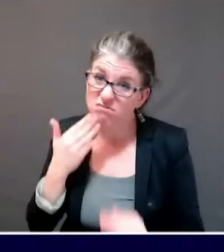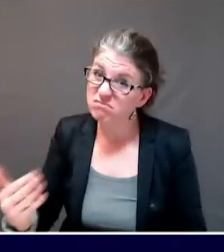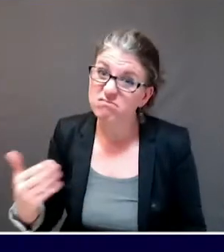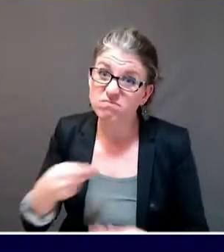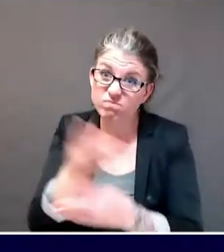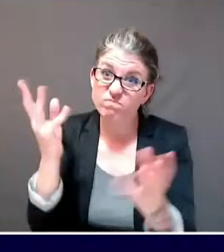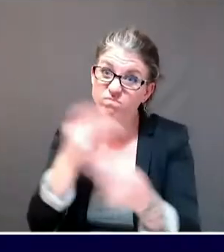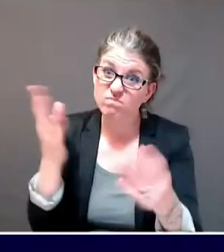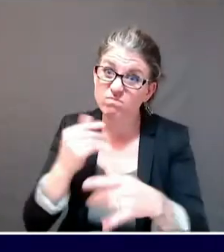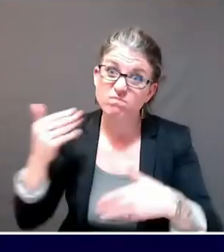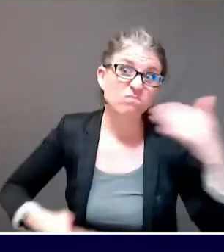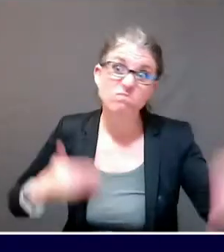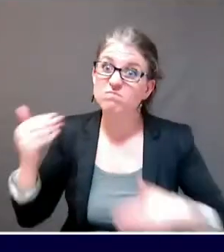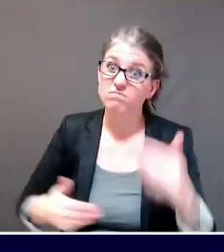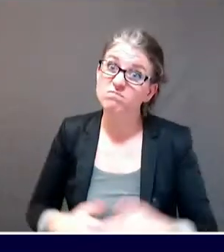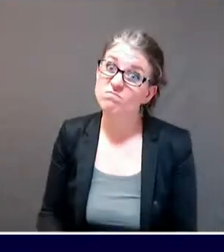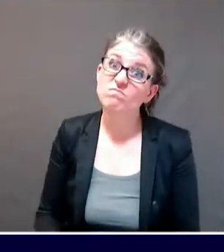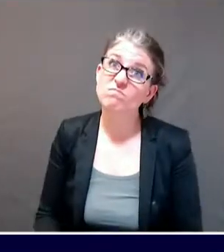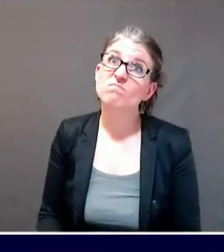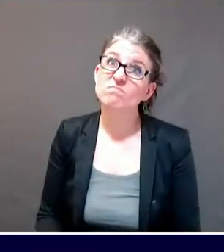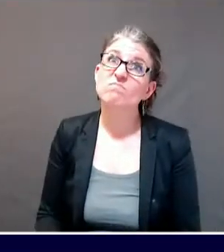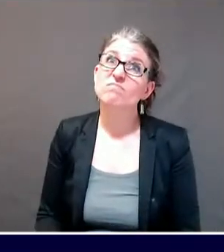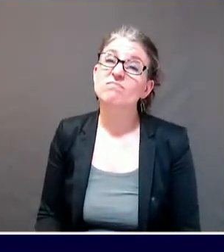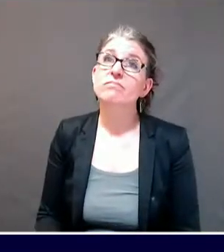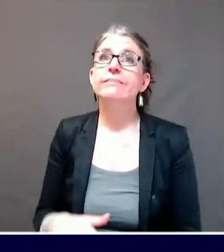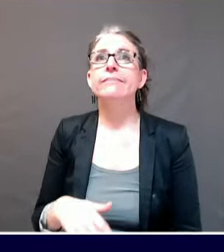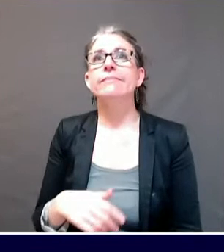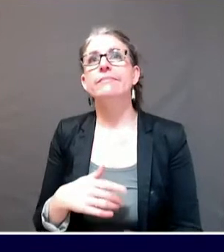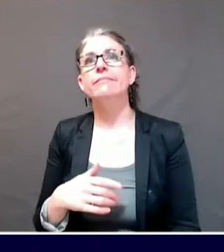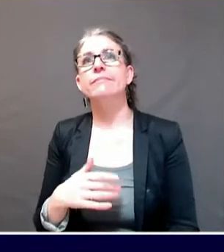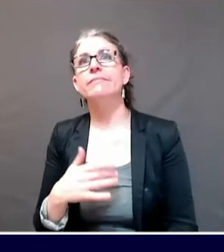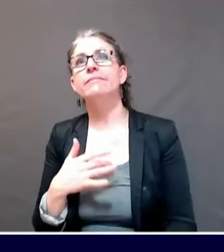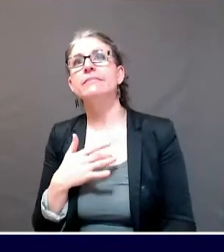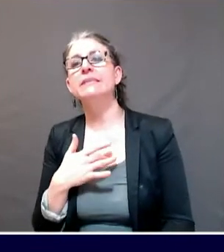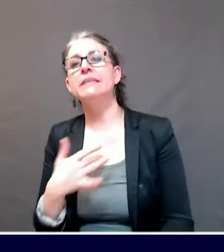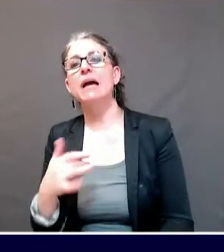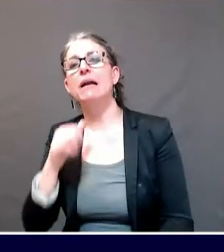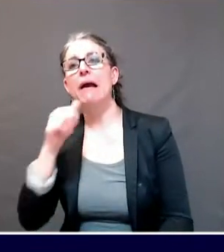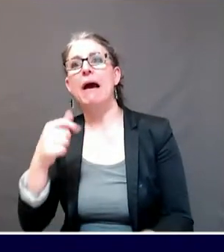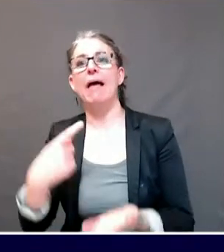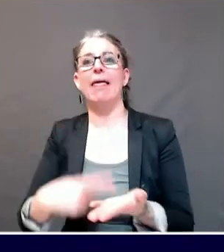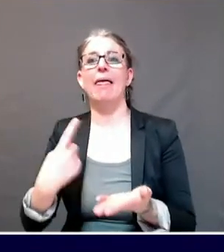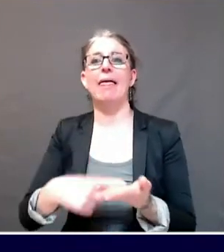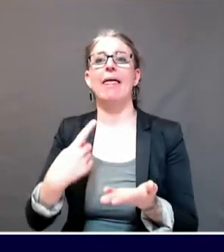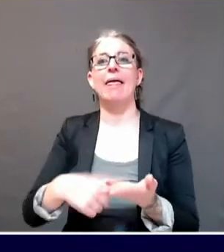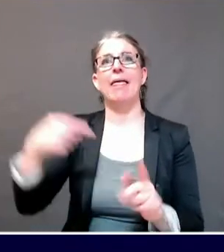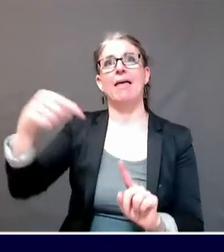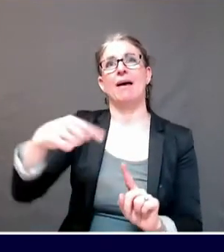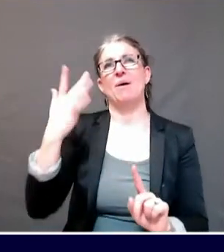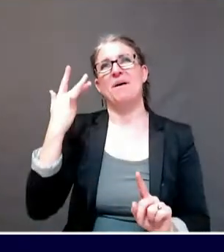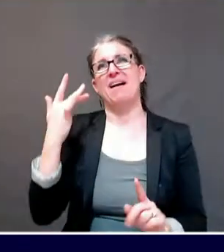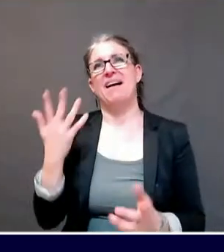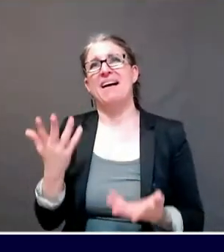is that we are just starting this race, and those things can change, and they will change.